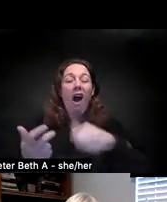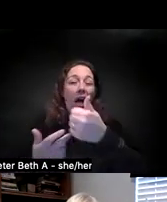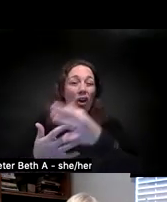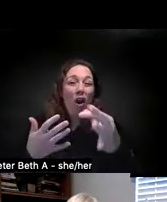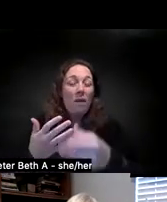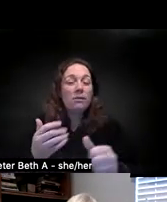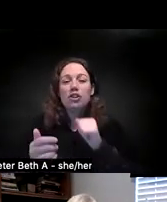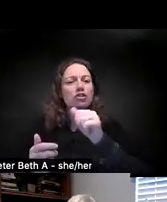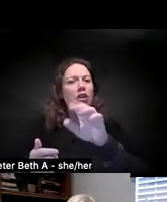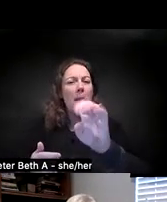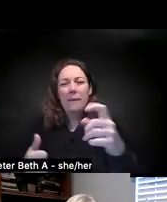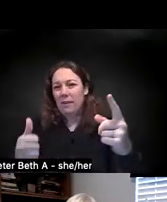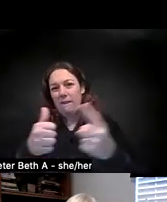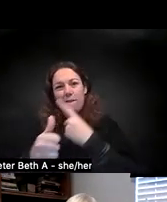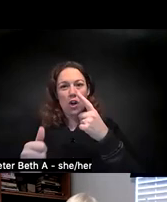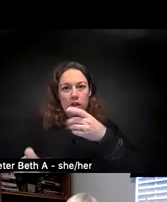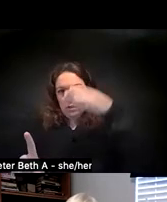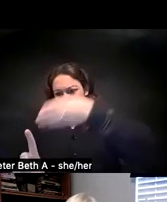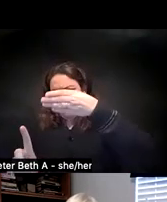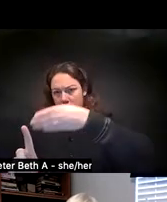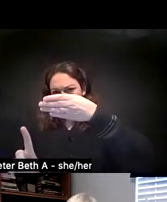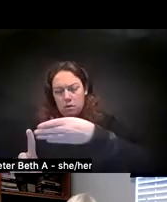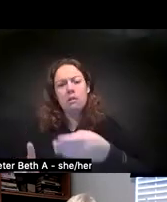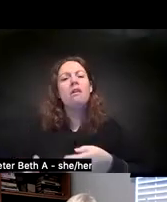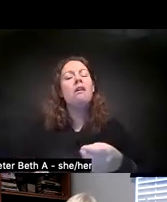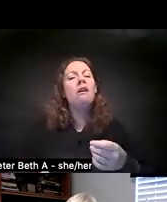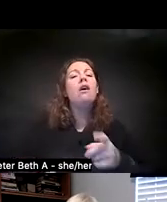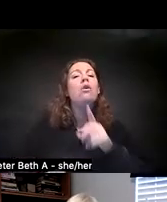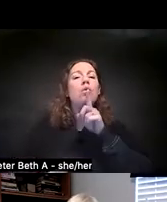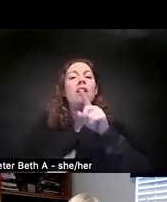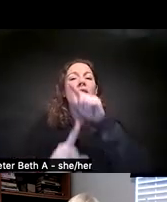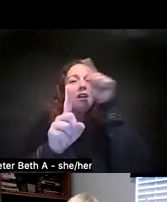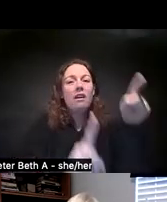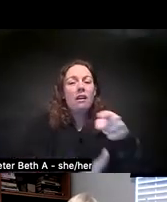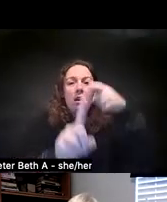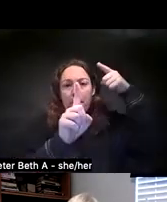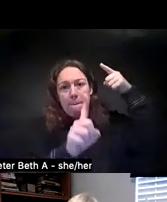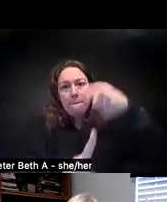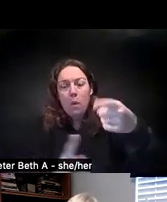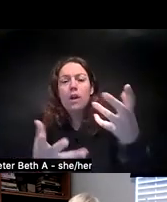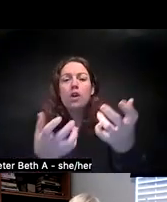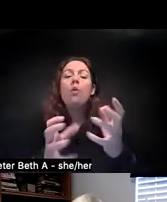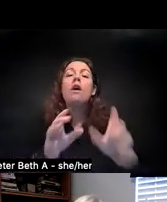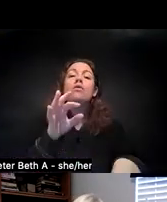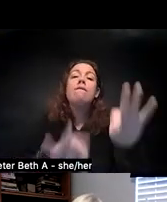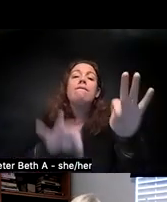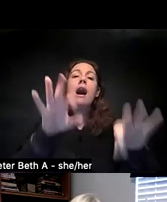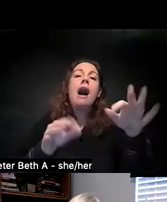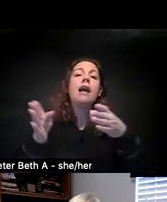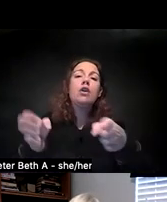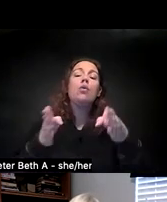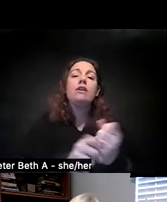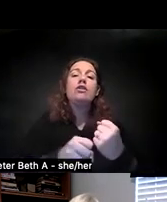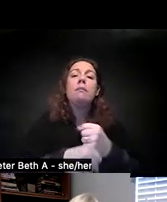idea of integrated access, is that you find ways to make your organization as